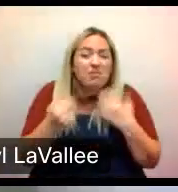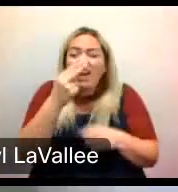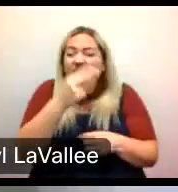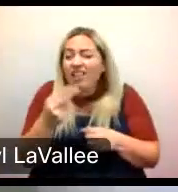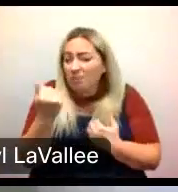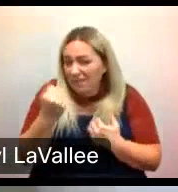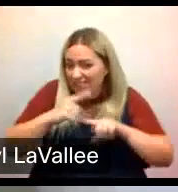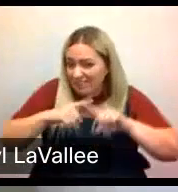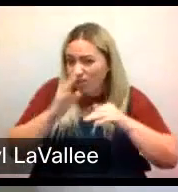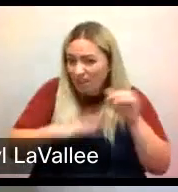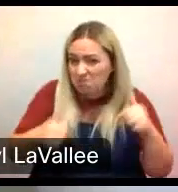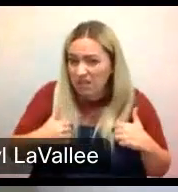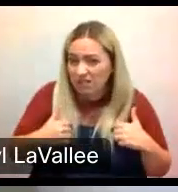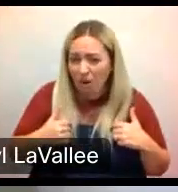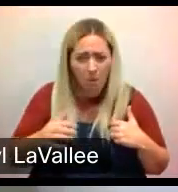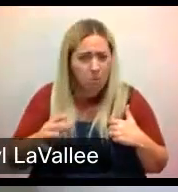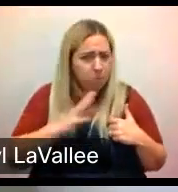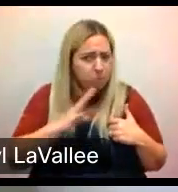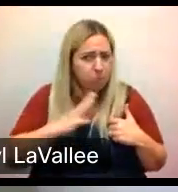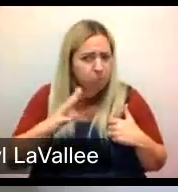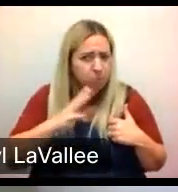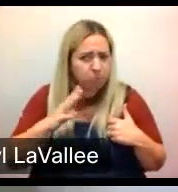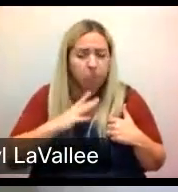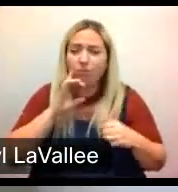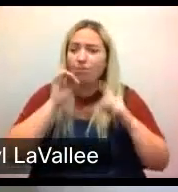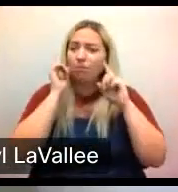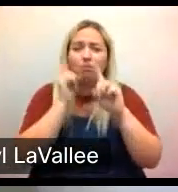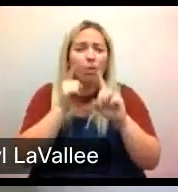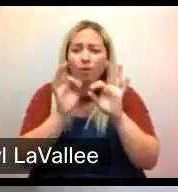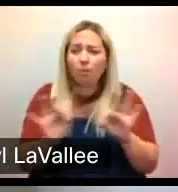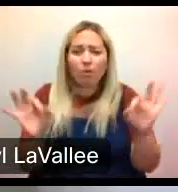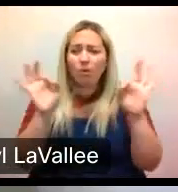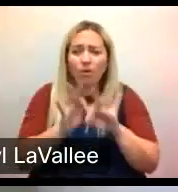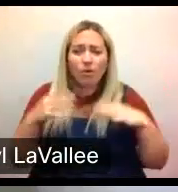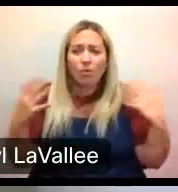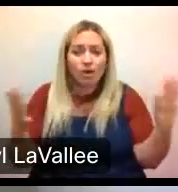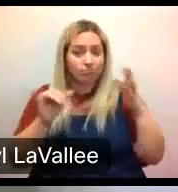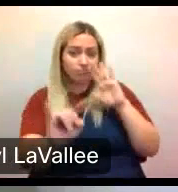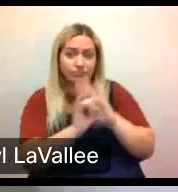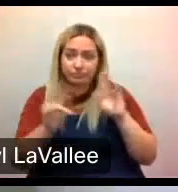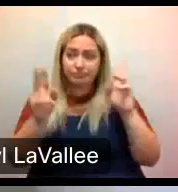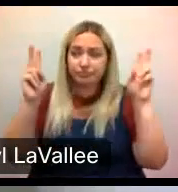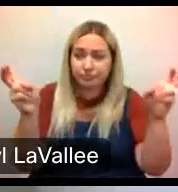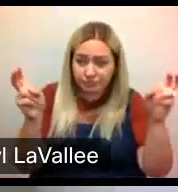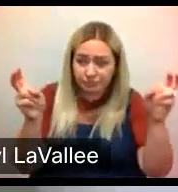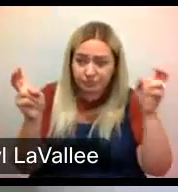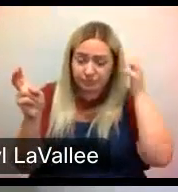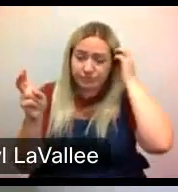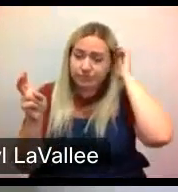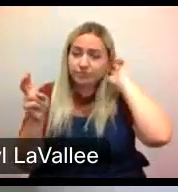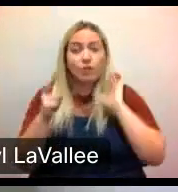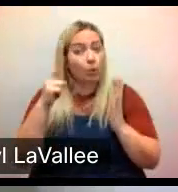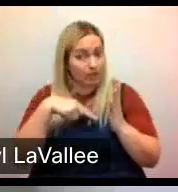bit differently. That's okay. The important thing here is that you've identified the topic,